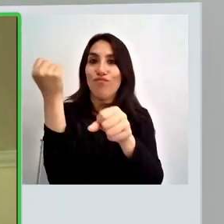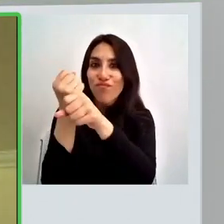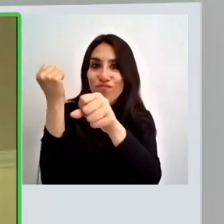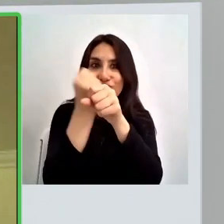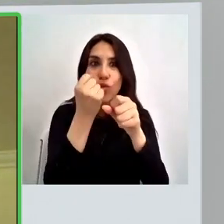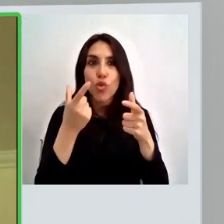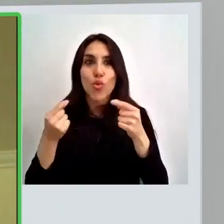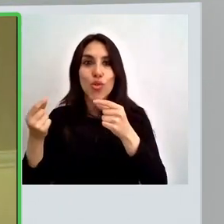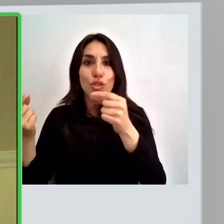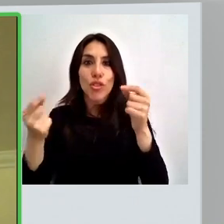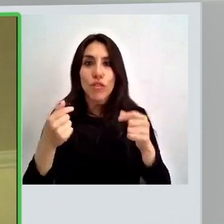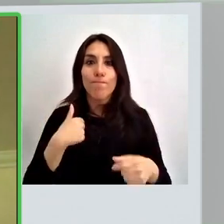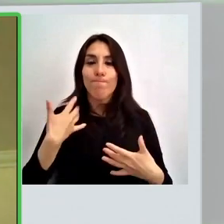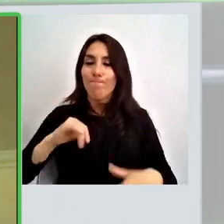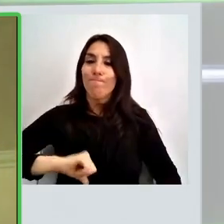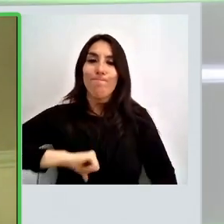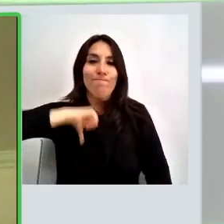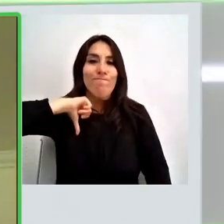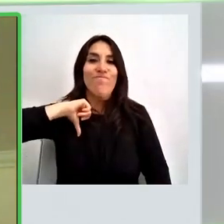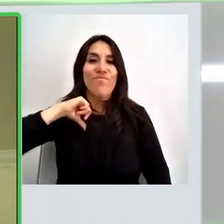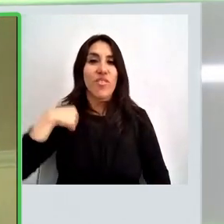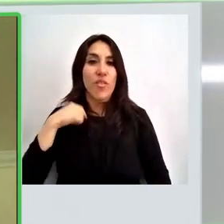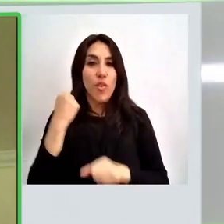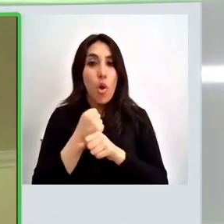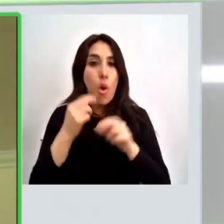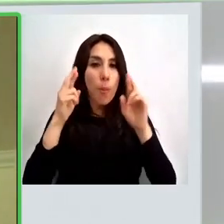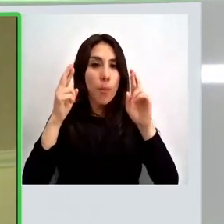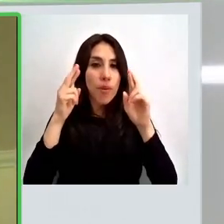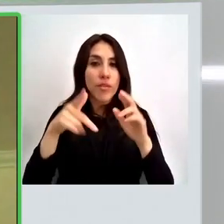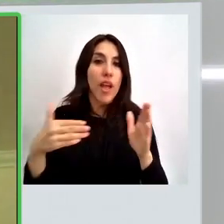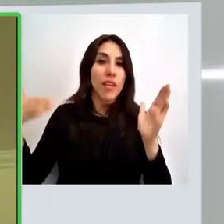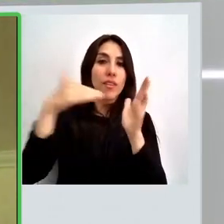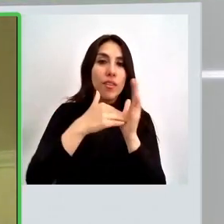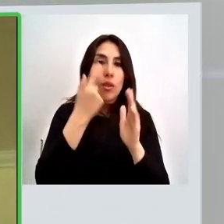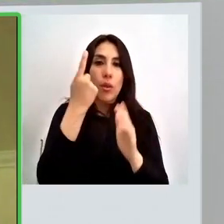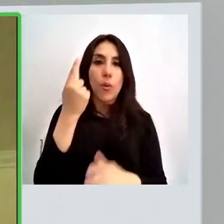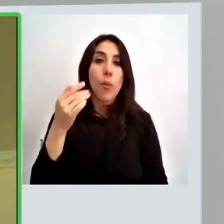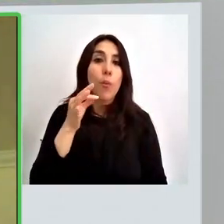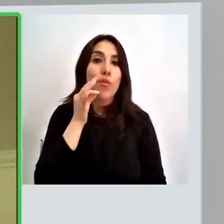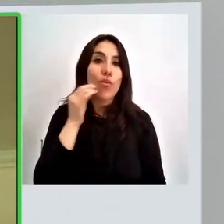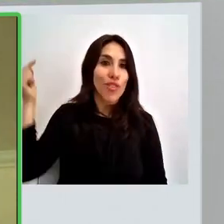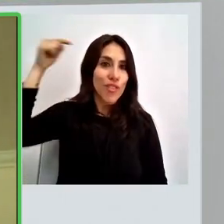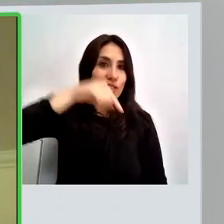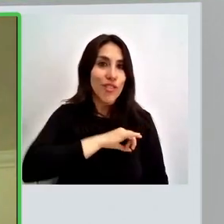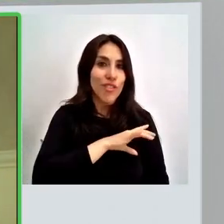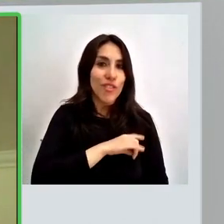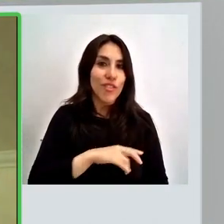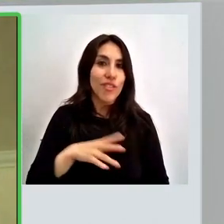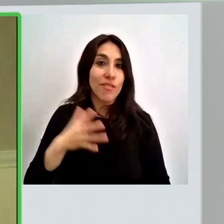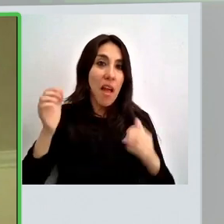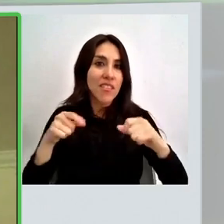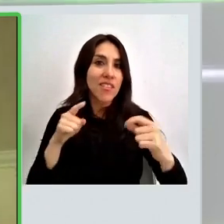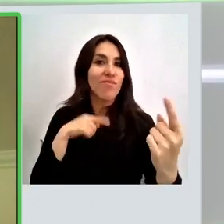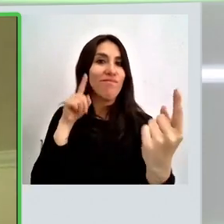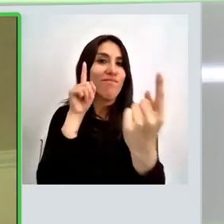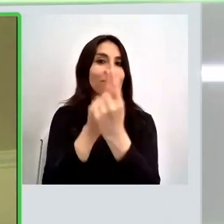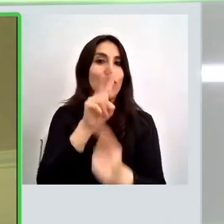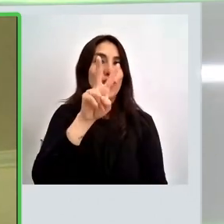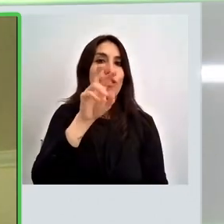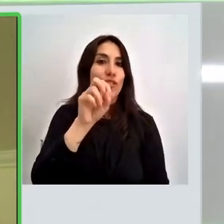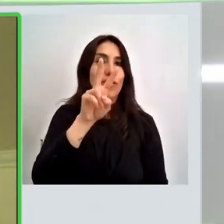in 2023, hopefully with our summit on employment. With that, I will close and open it for